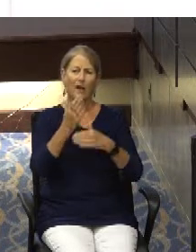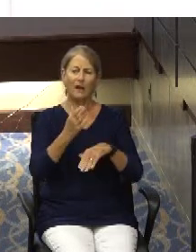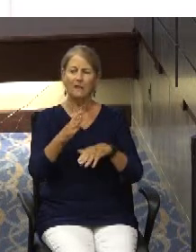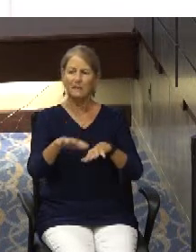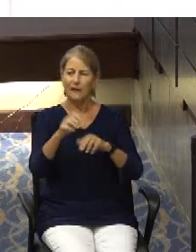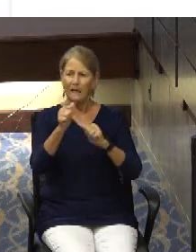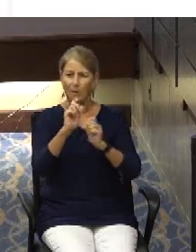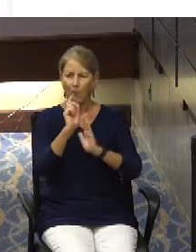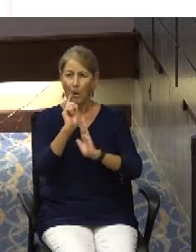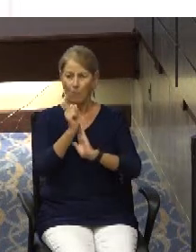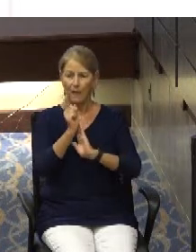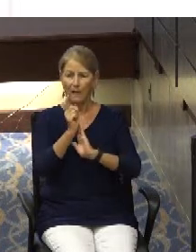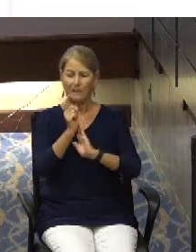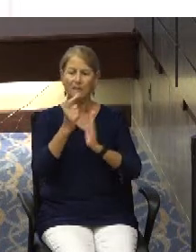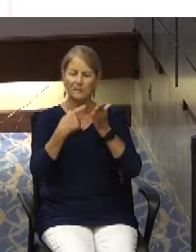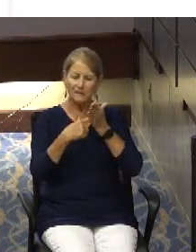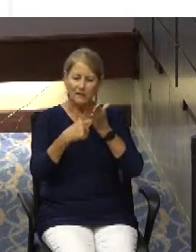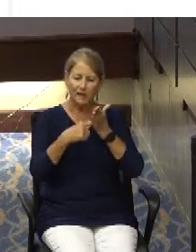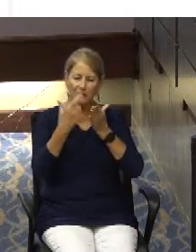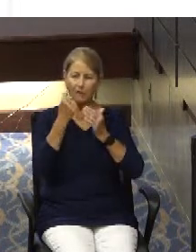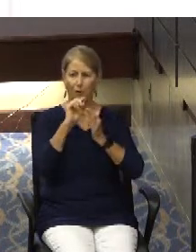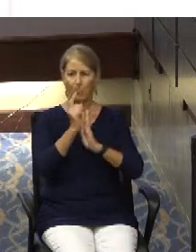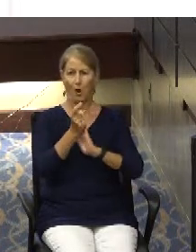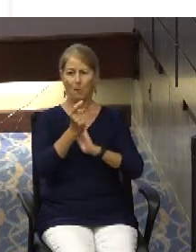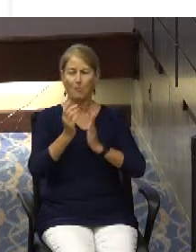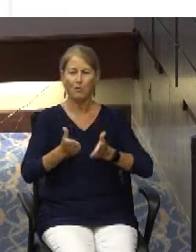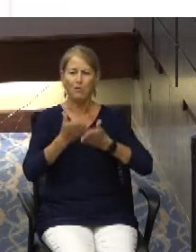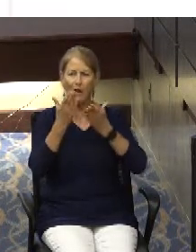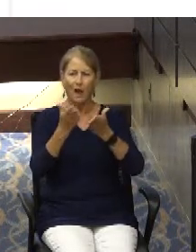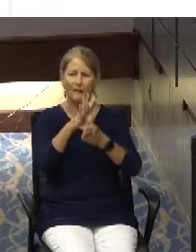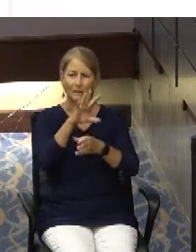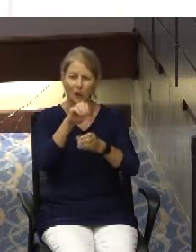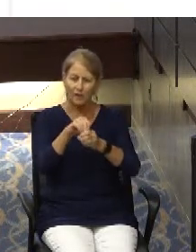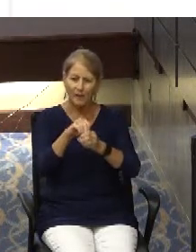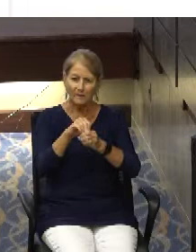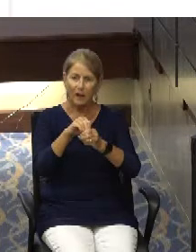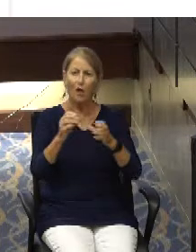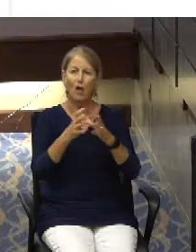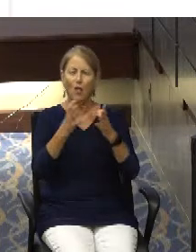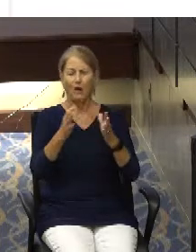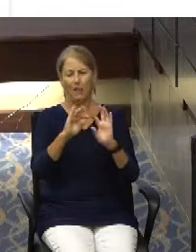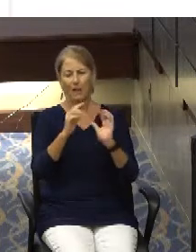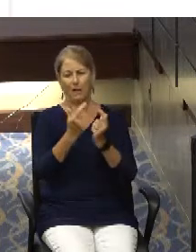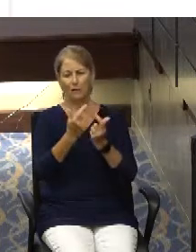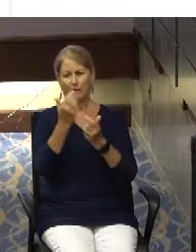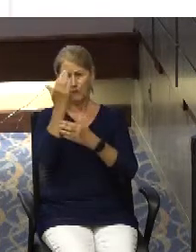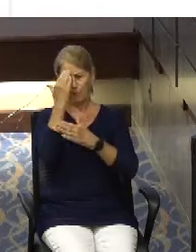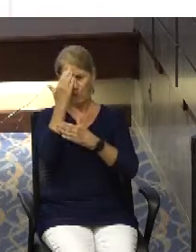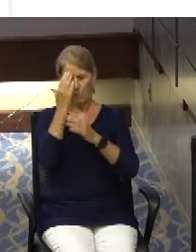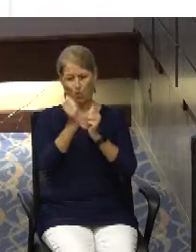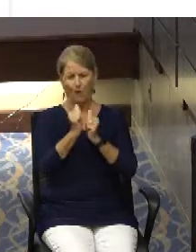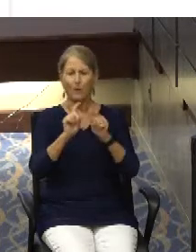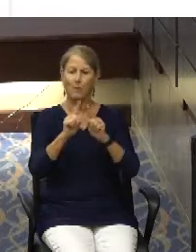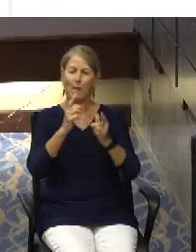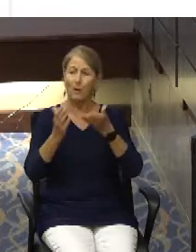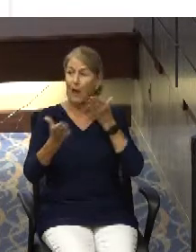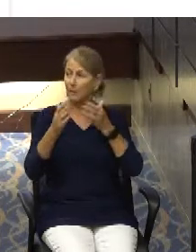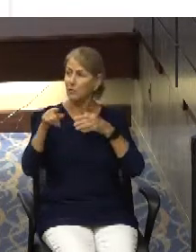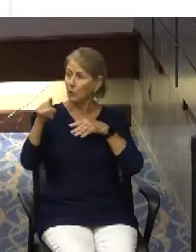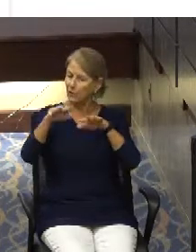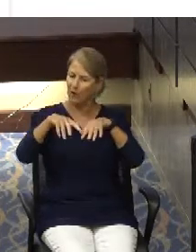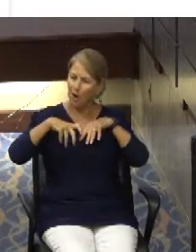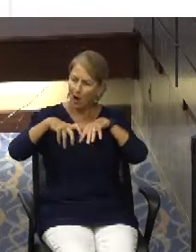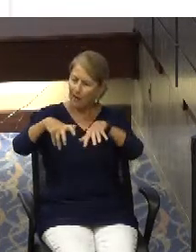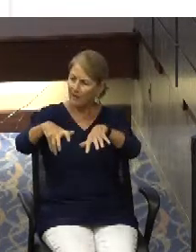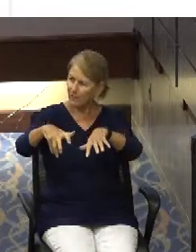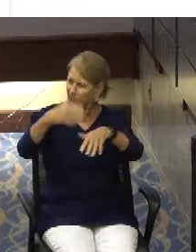discuss those for a minute and provide some context, much of which the council is familiar with, but perhaps those in the audience aren't. And